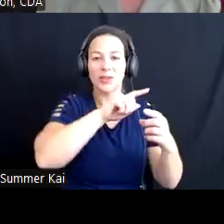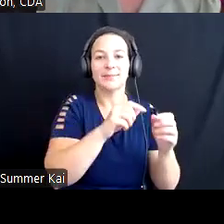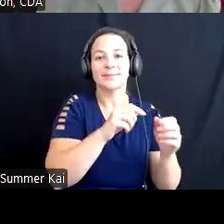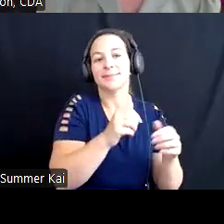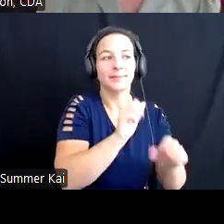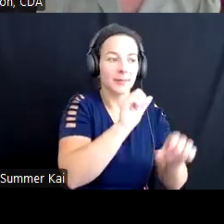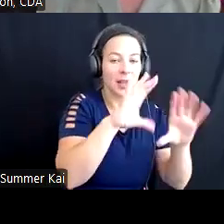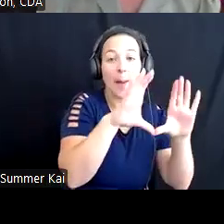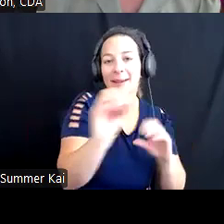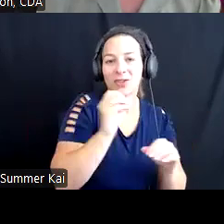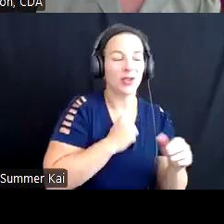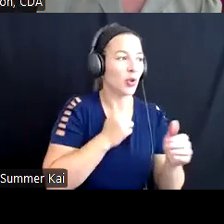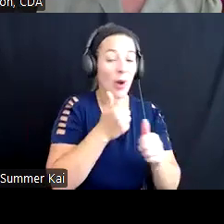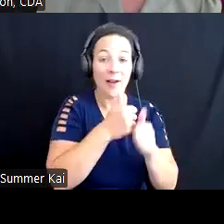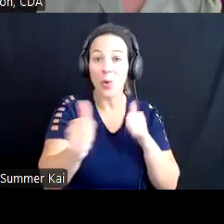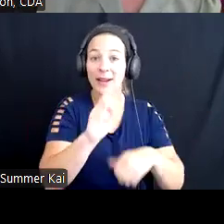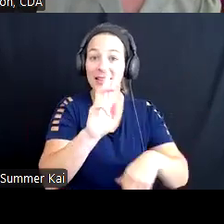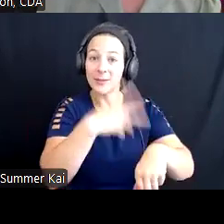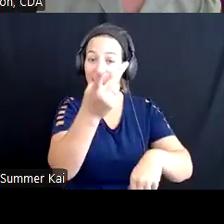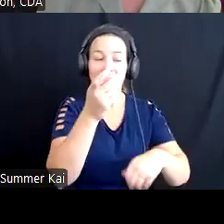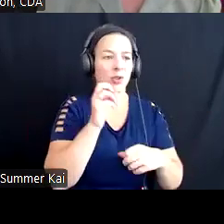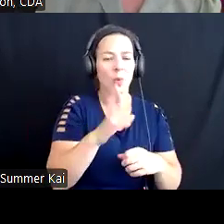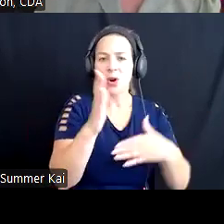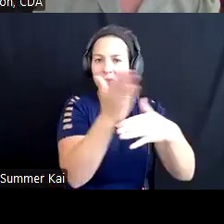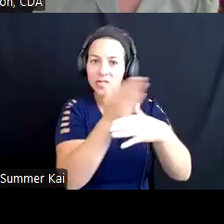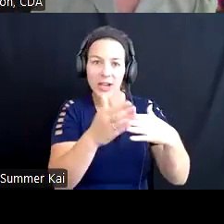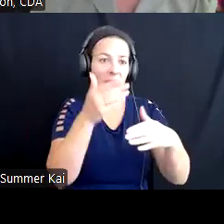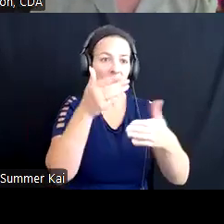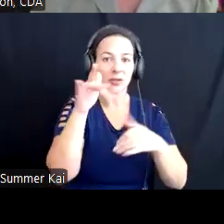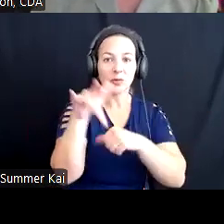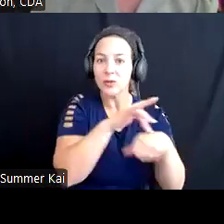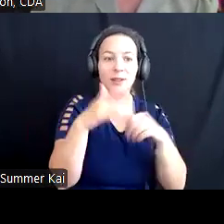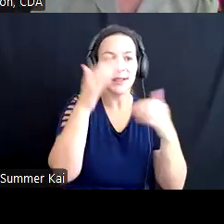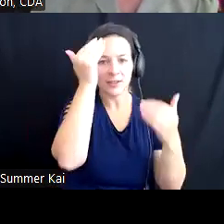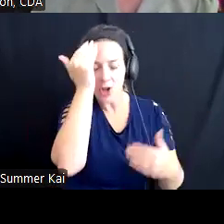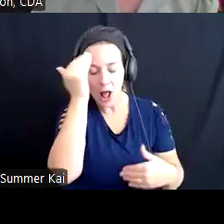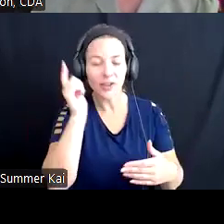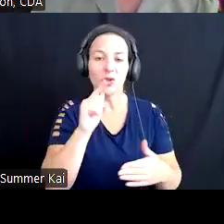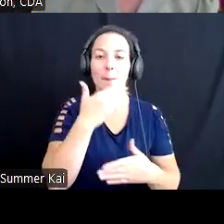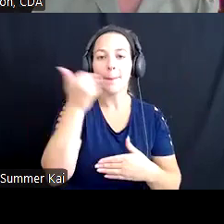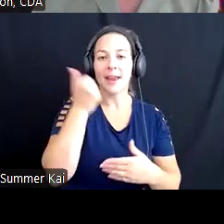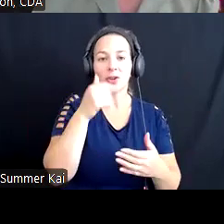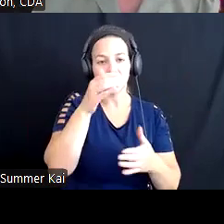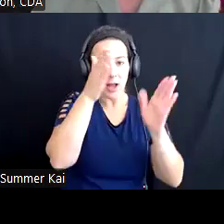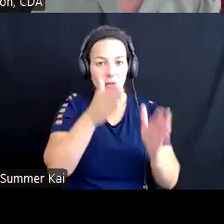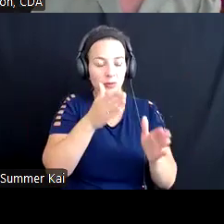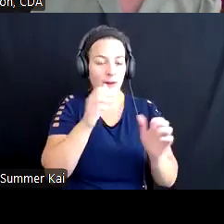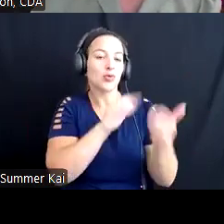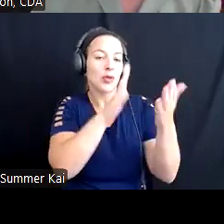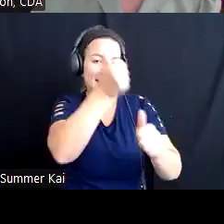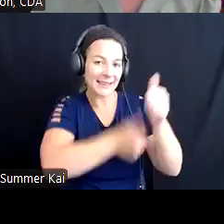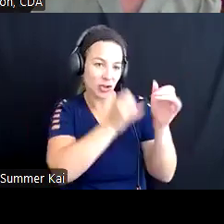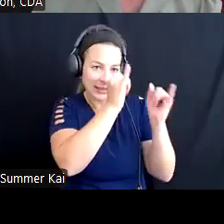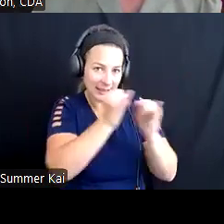duplication or to use shared resources or knowledge to better address the individual's needs.